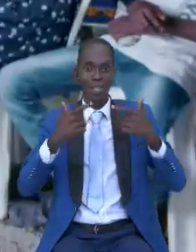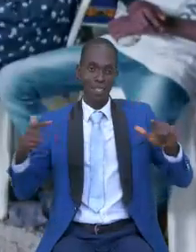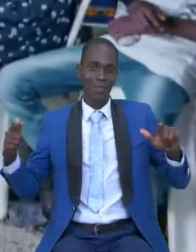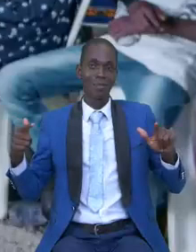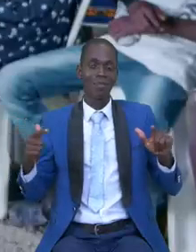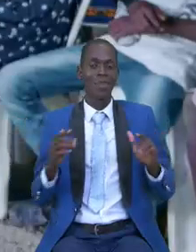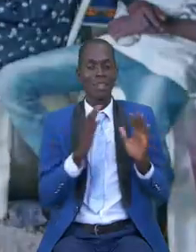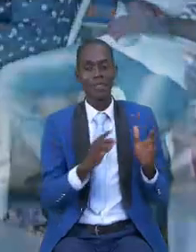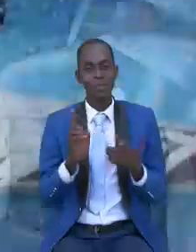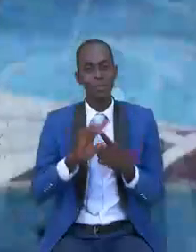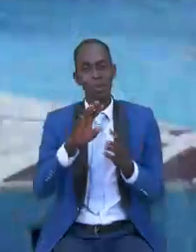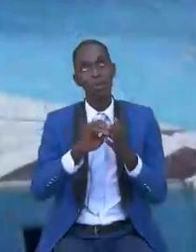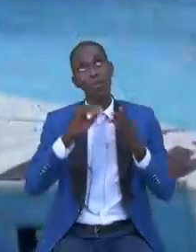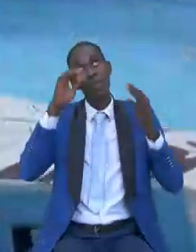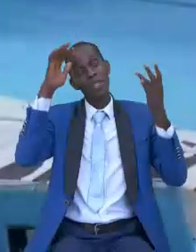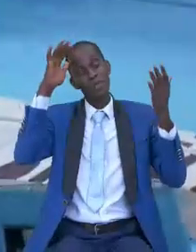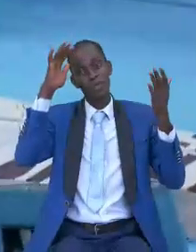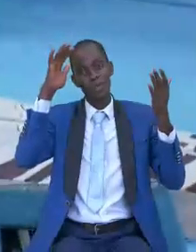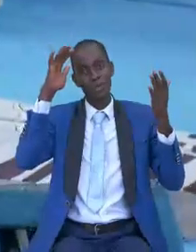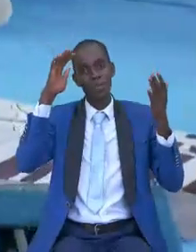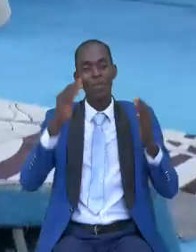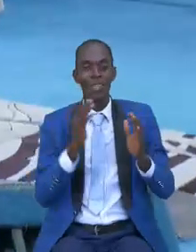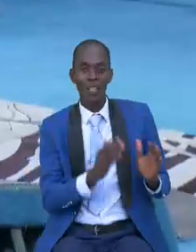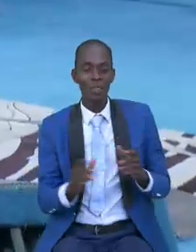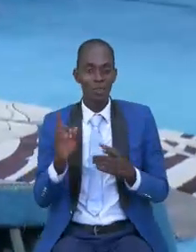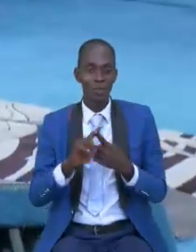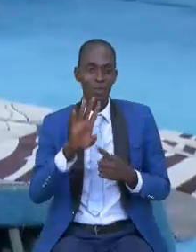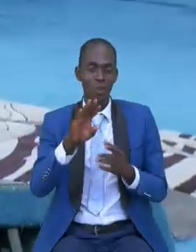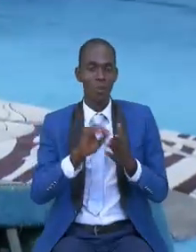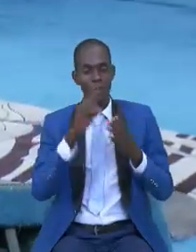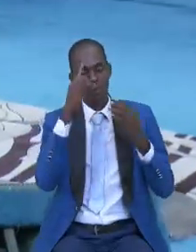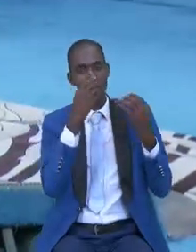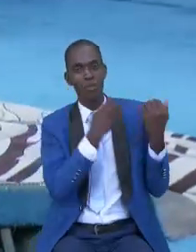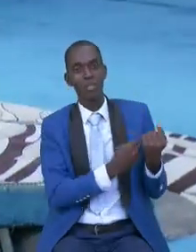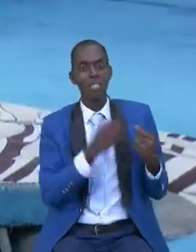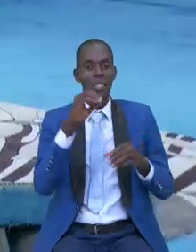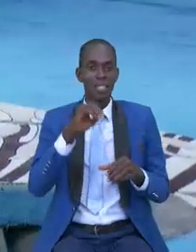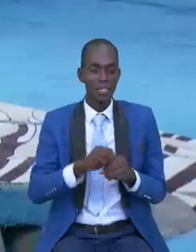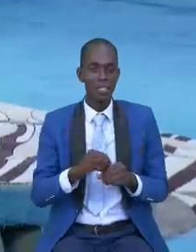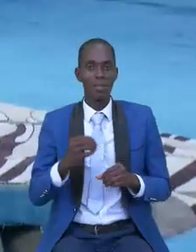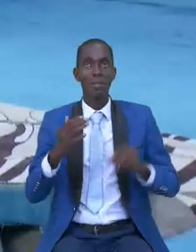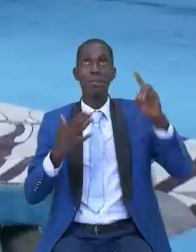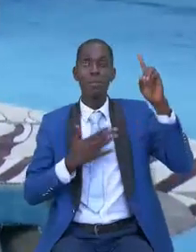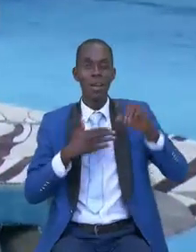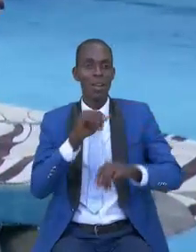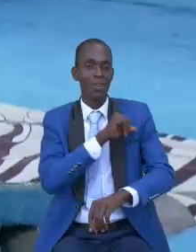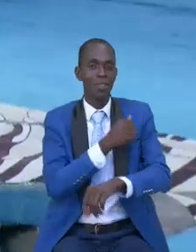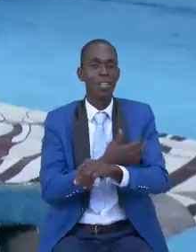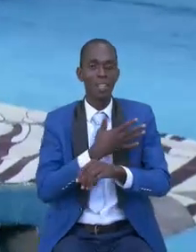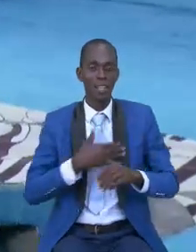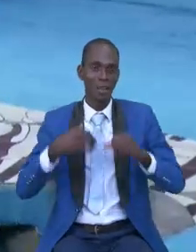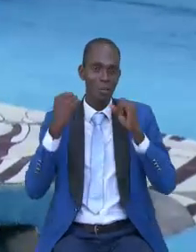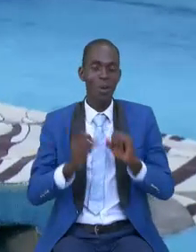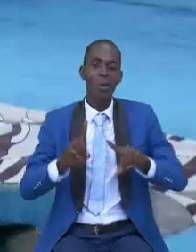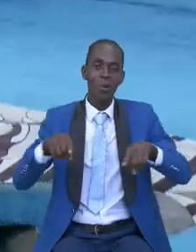according to your expectation, according to your faith in my authority and power, go thy